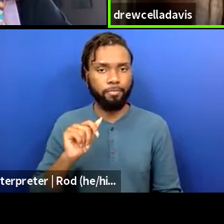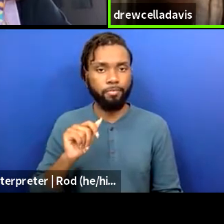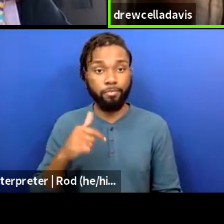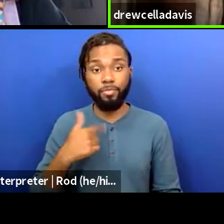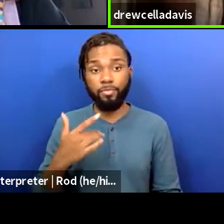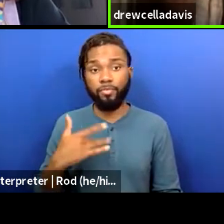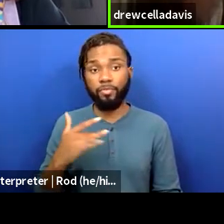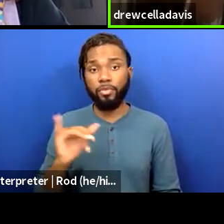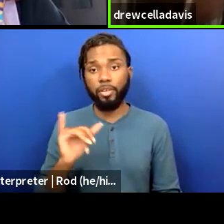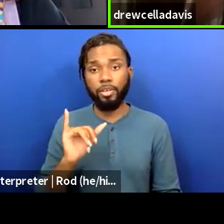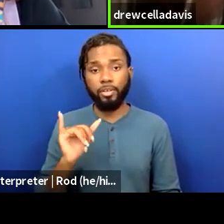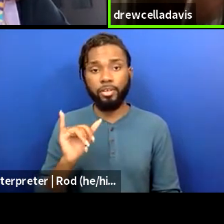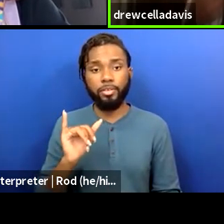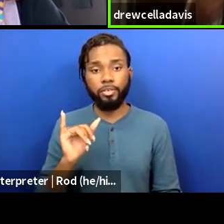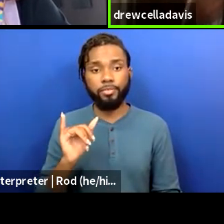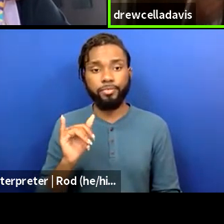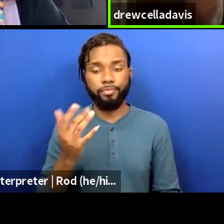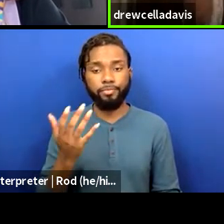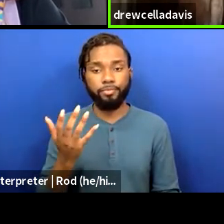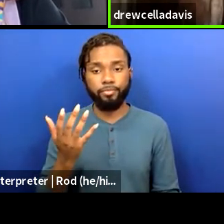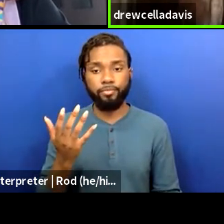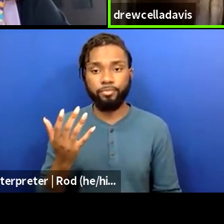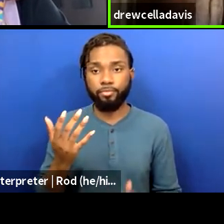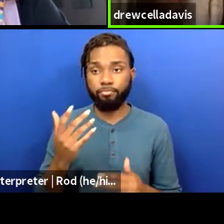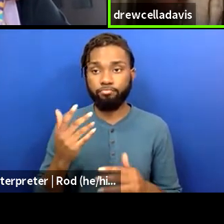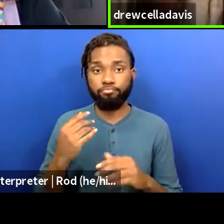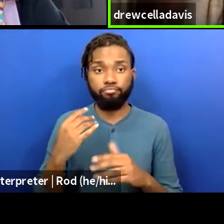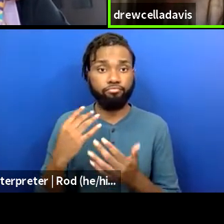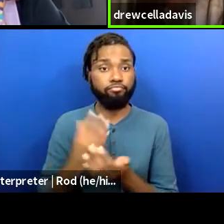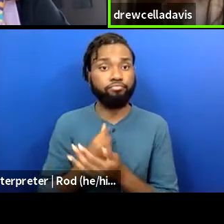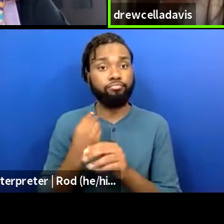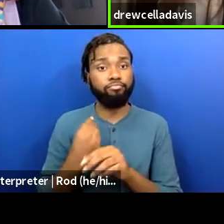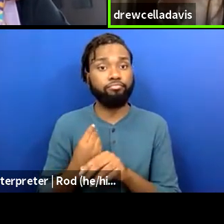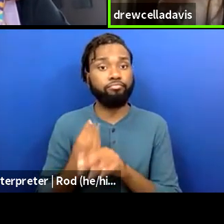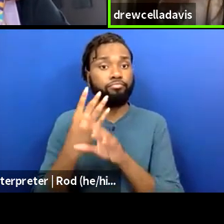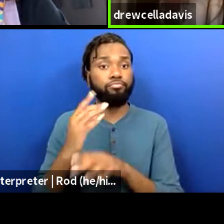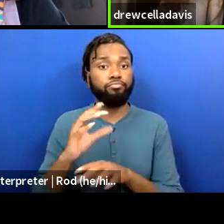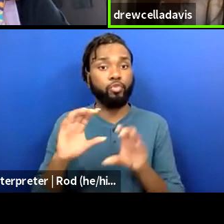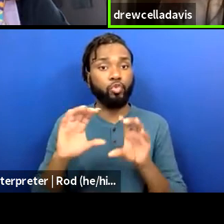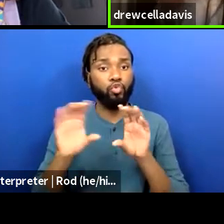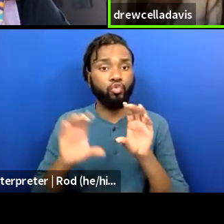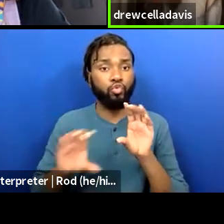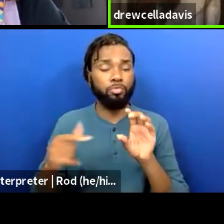ways, being able to do Zoom and stuff, I feel like